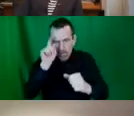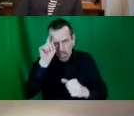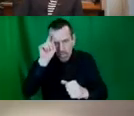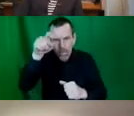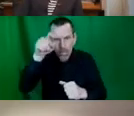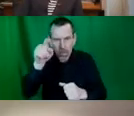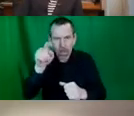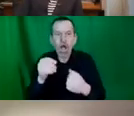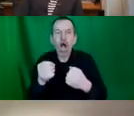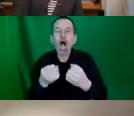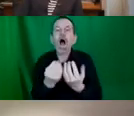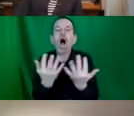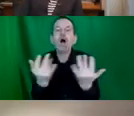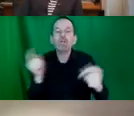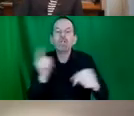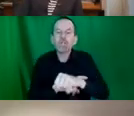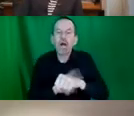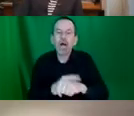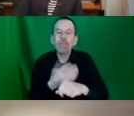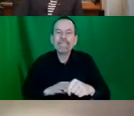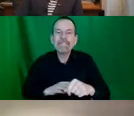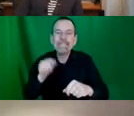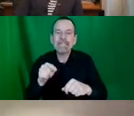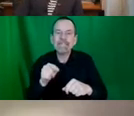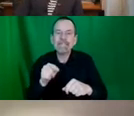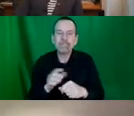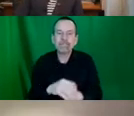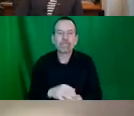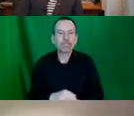I will continue to use.